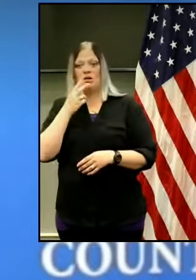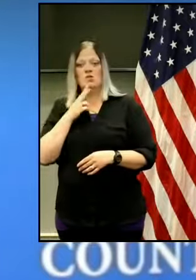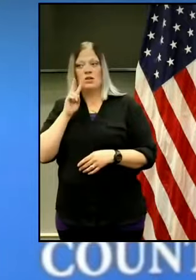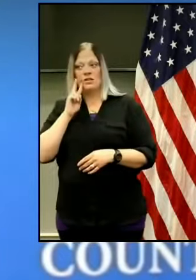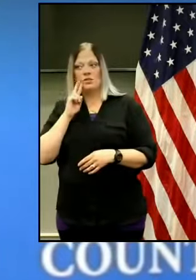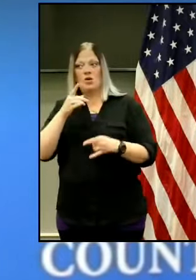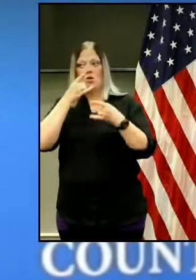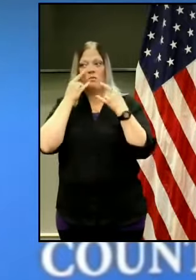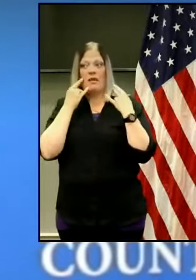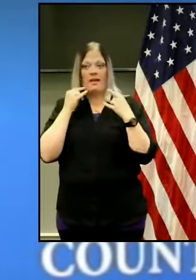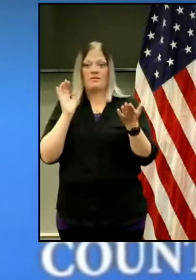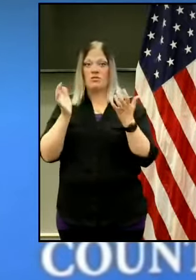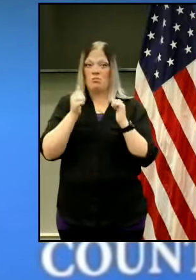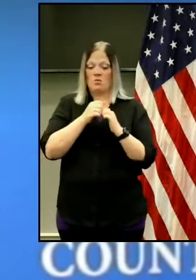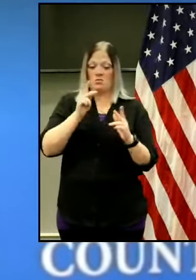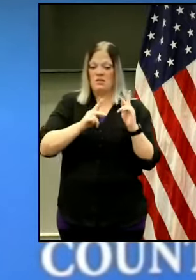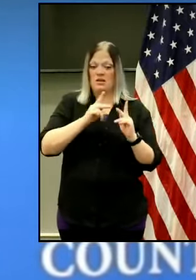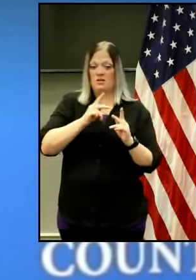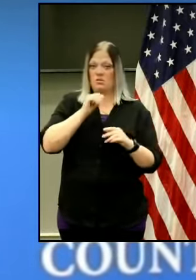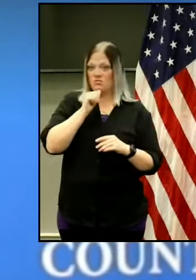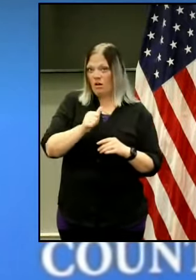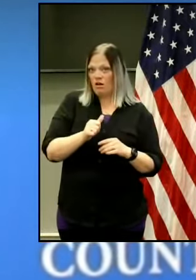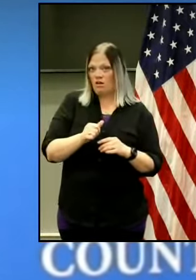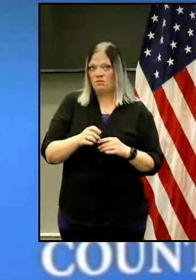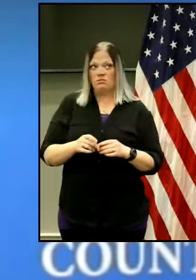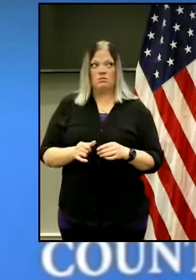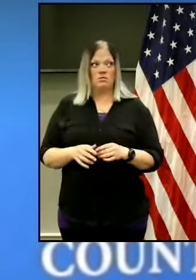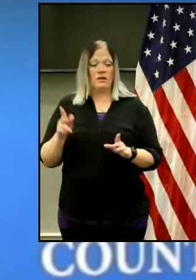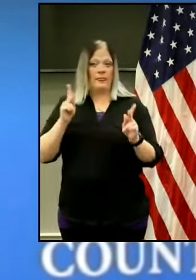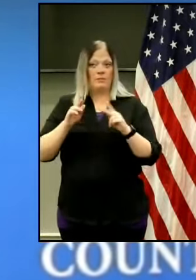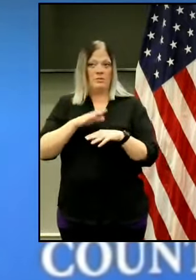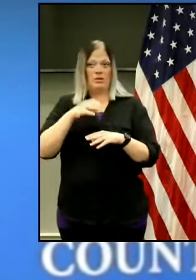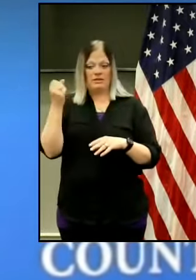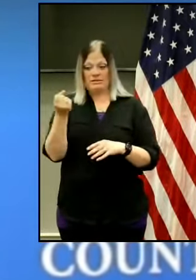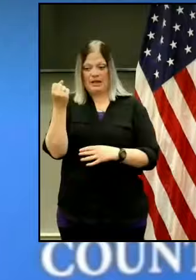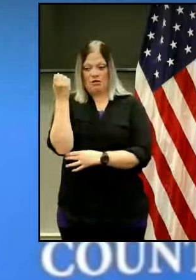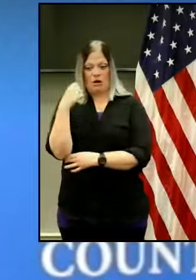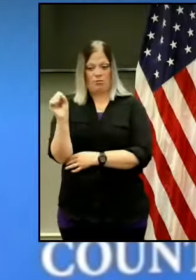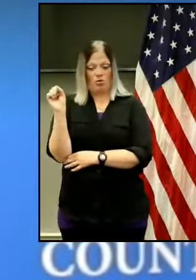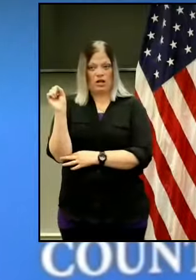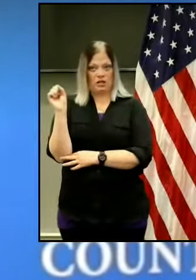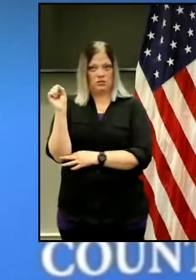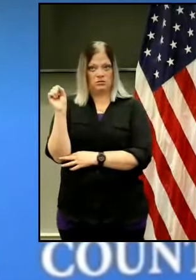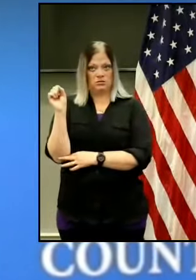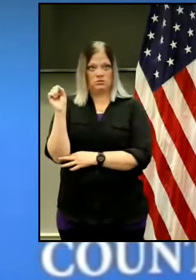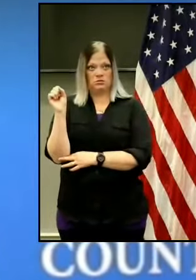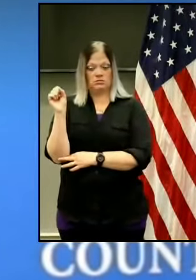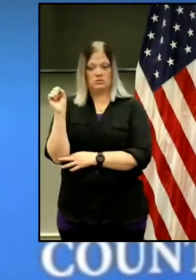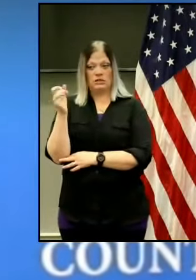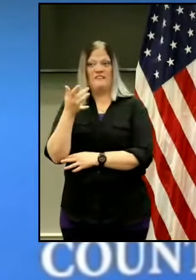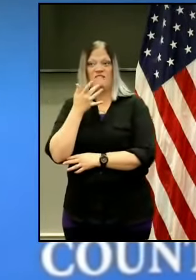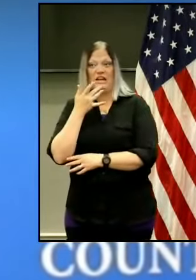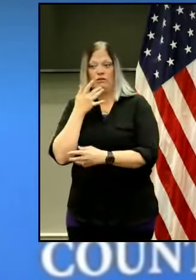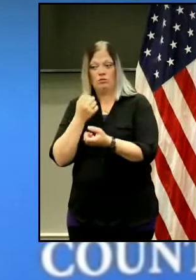had the masks on versus those that didn't, the individuals on Saturday who protested in favor